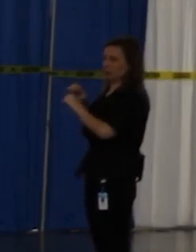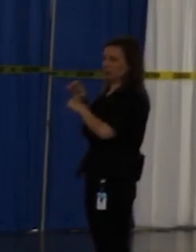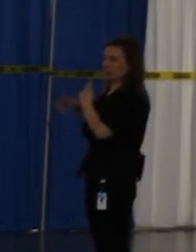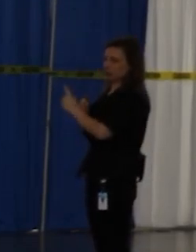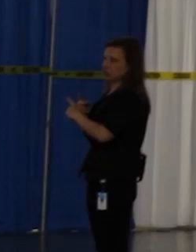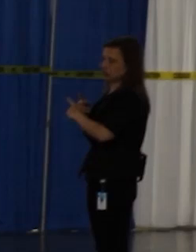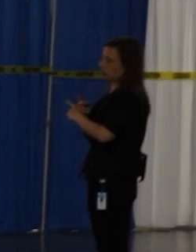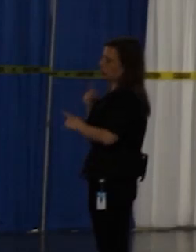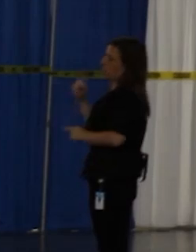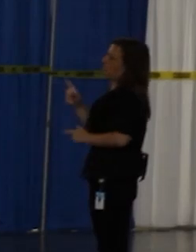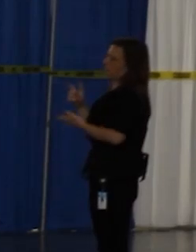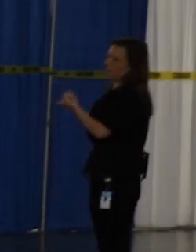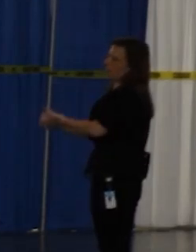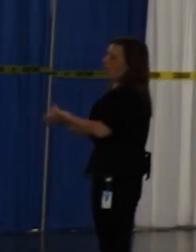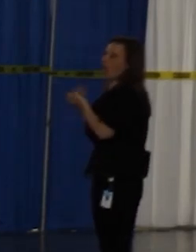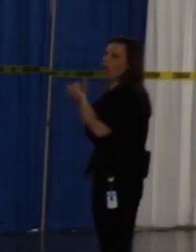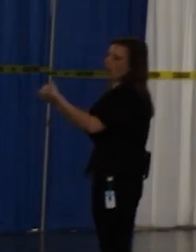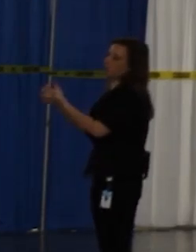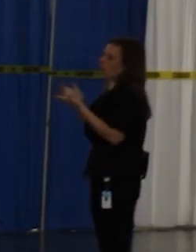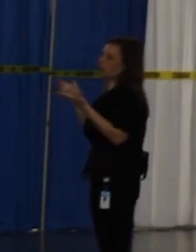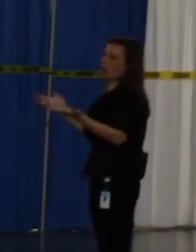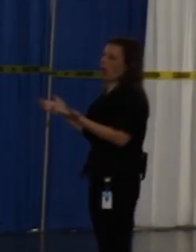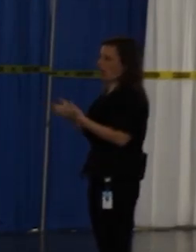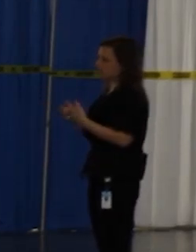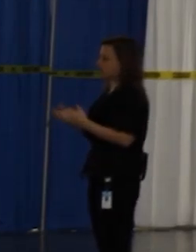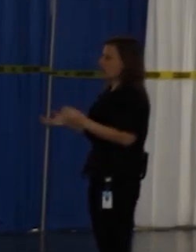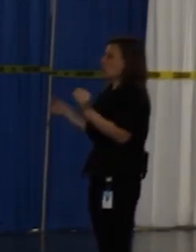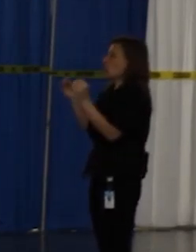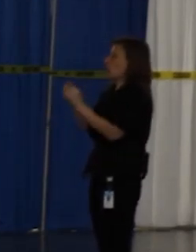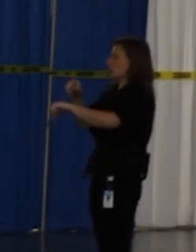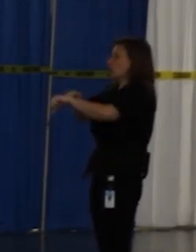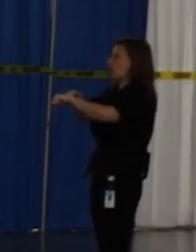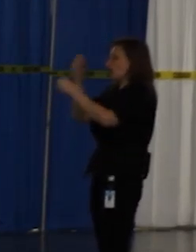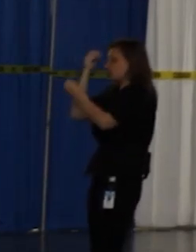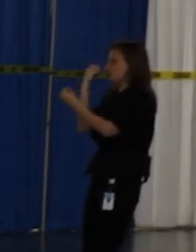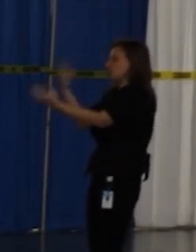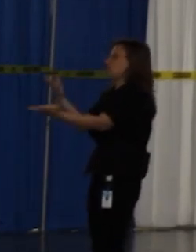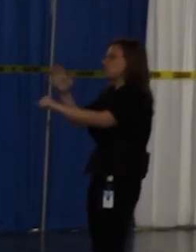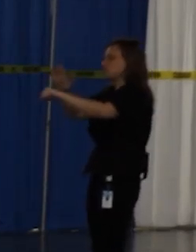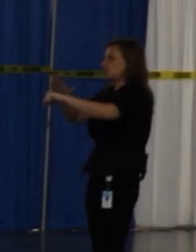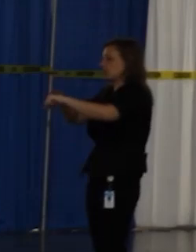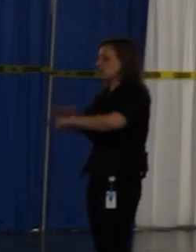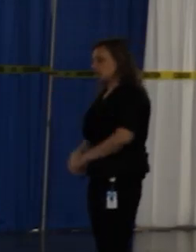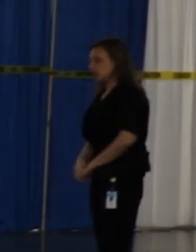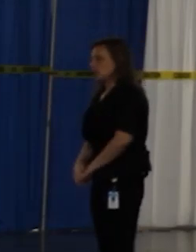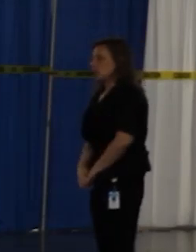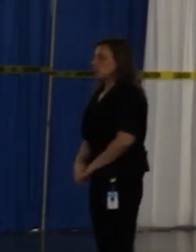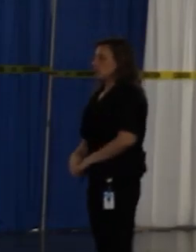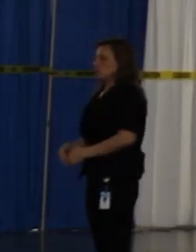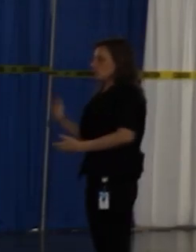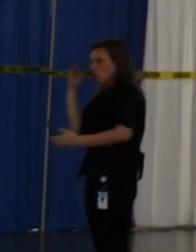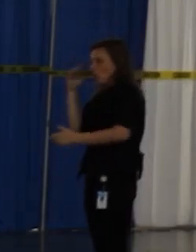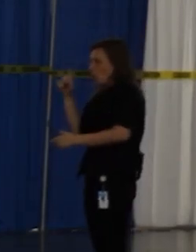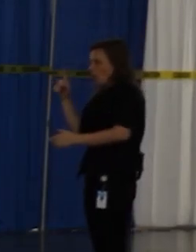in the Southeast United States, getting a little bit more notification on that main product that we use to communicate the track and where it's